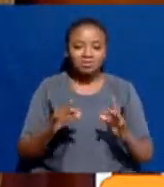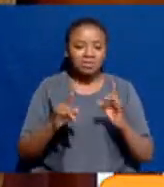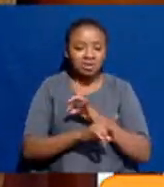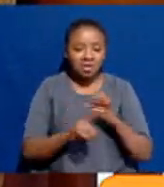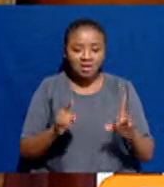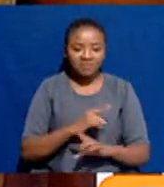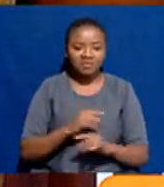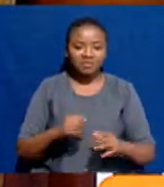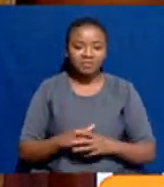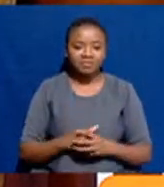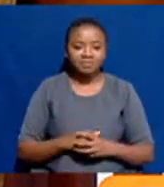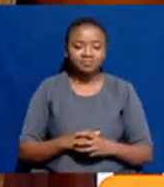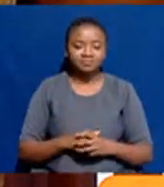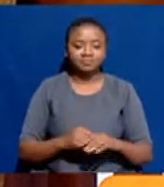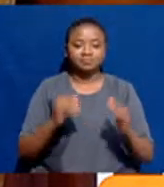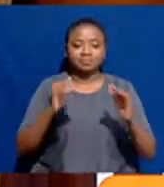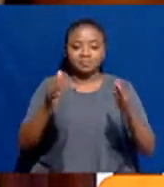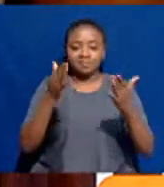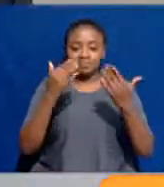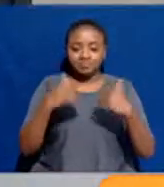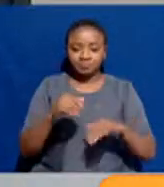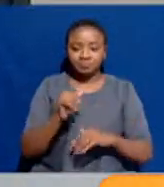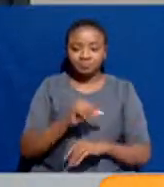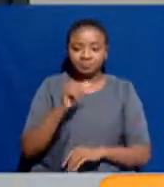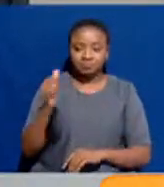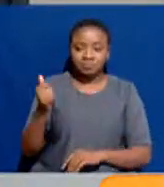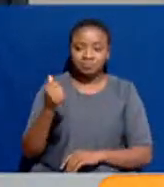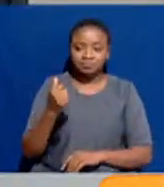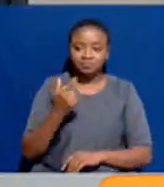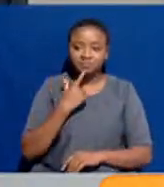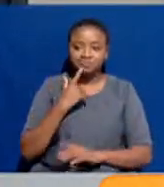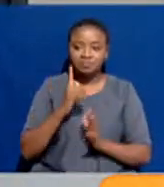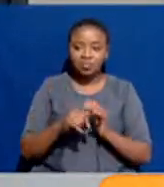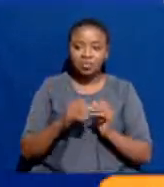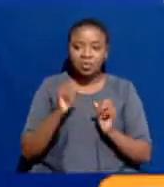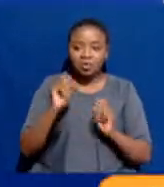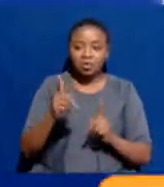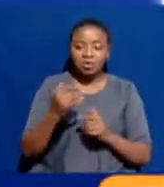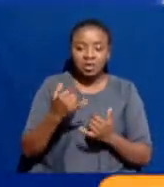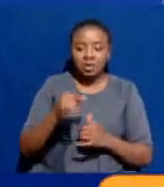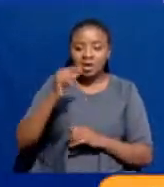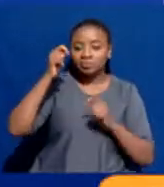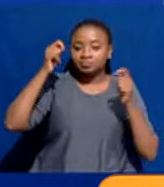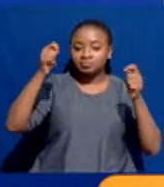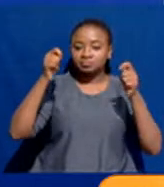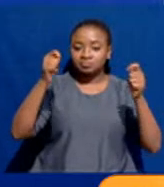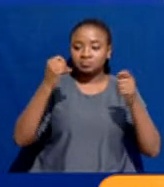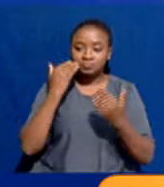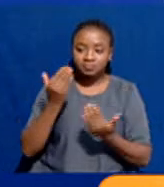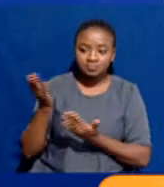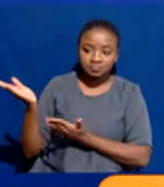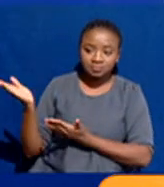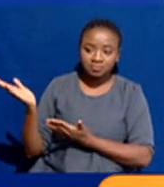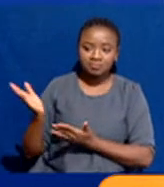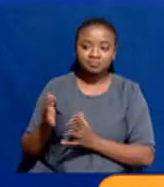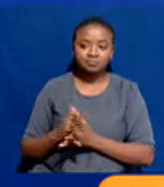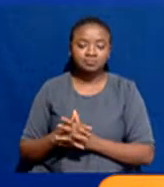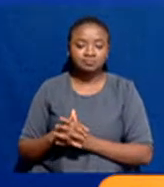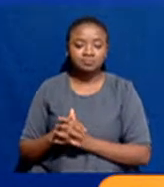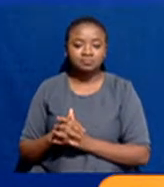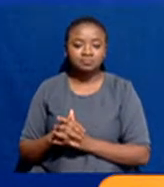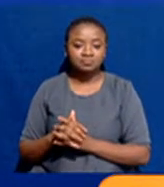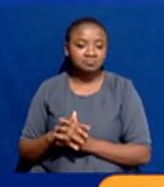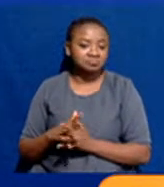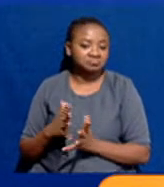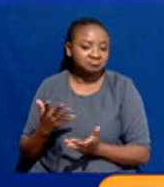Okay. Yeah. Badi Saladini says, now that the demonstrations are not peaceful and safe, unlike before,